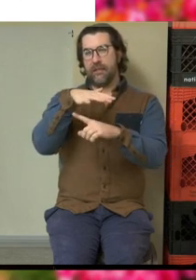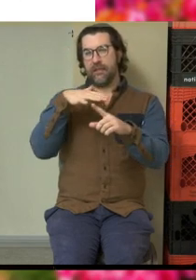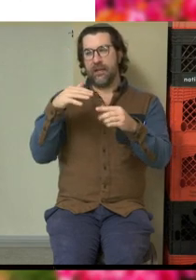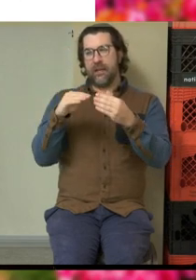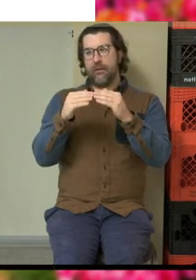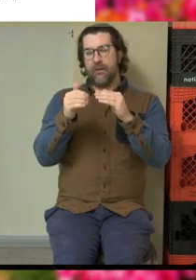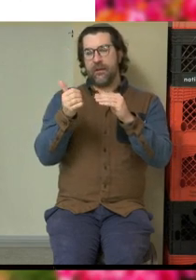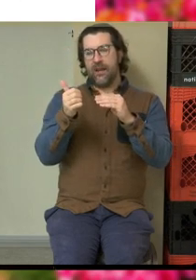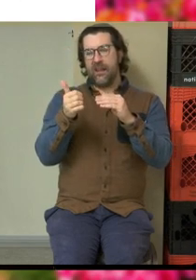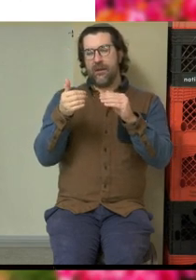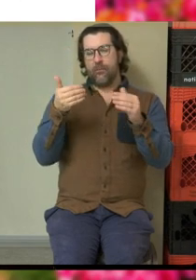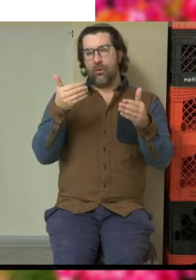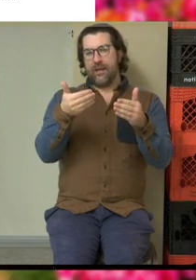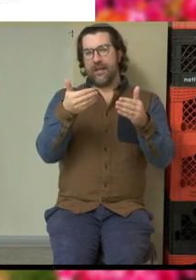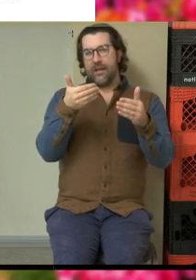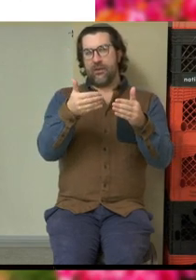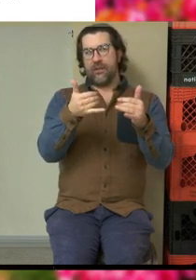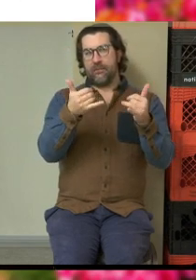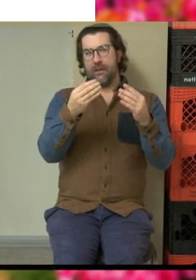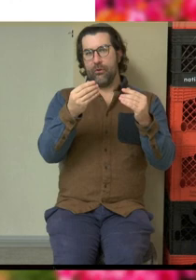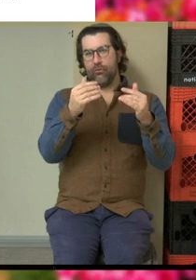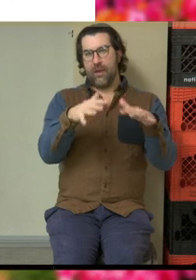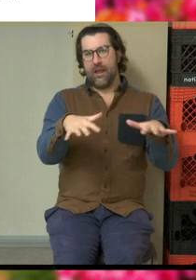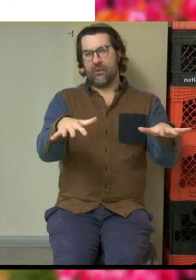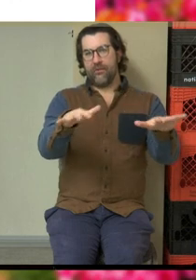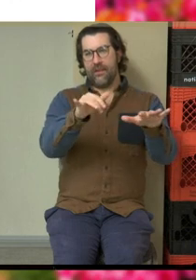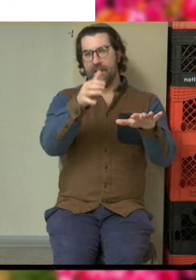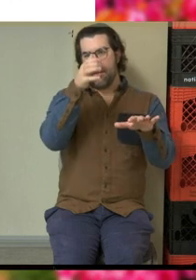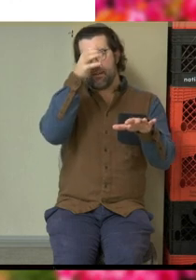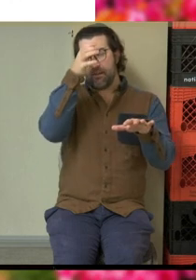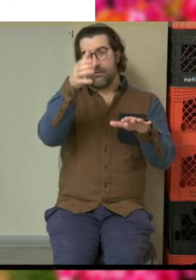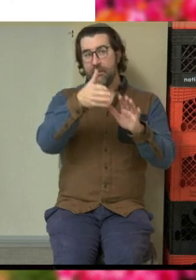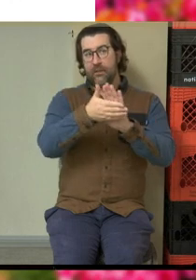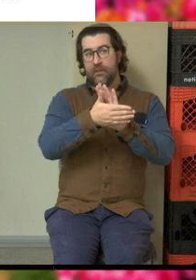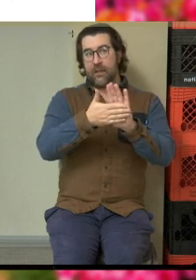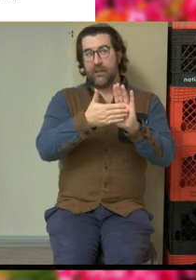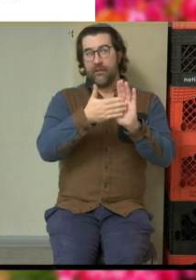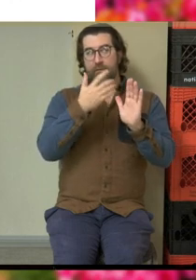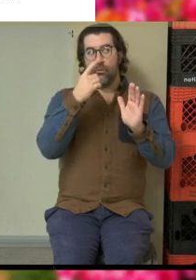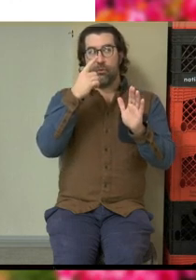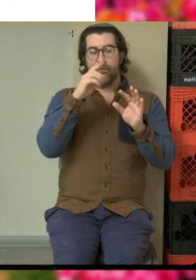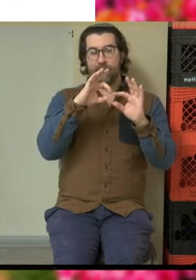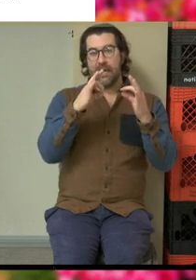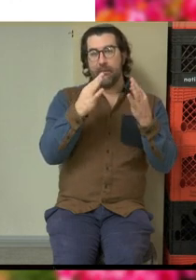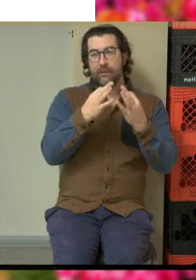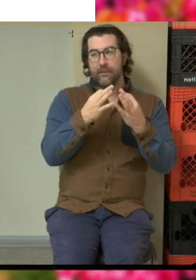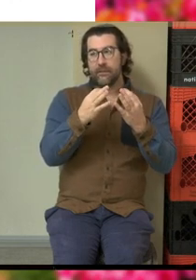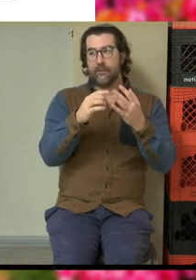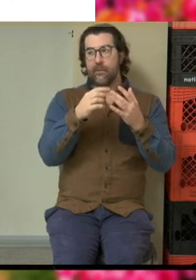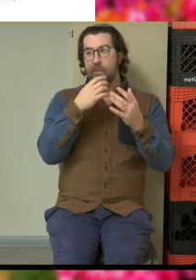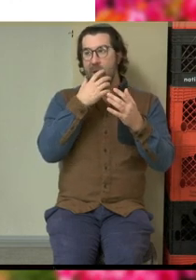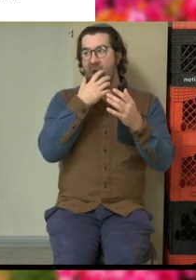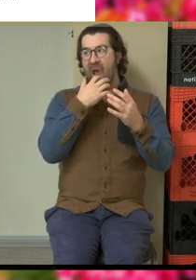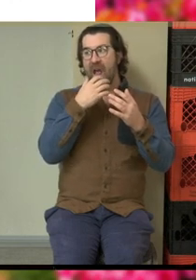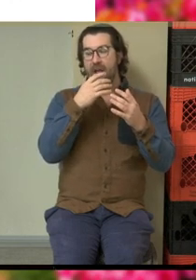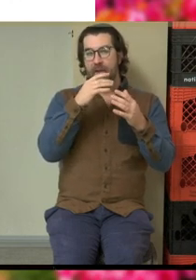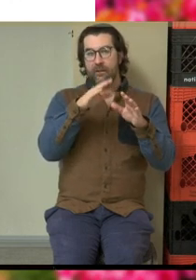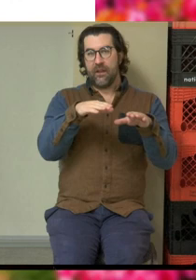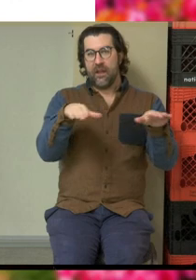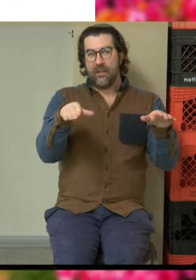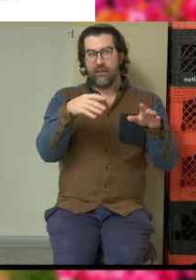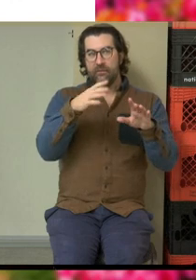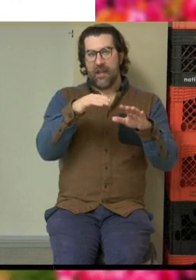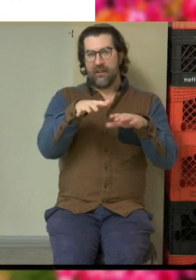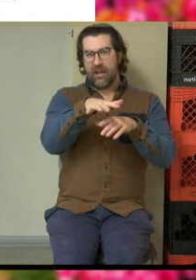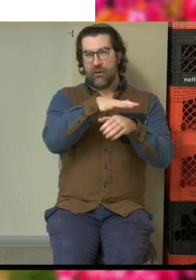to the playground in this concept, which is nice for families and kids to be able to rent out that